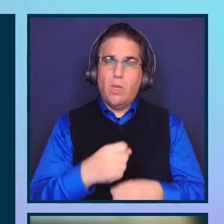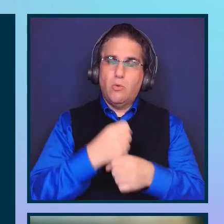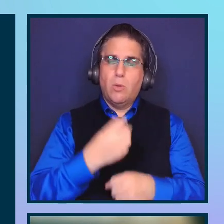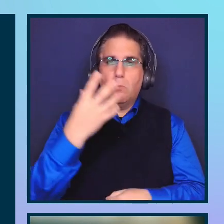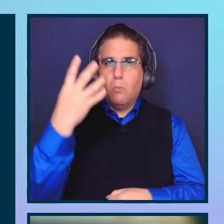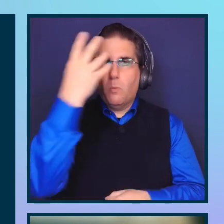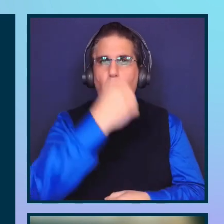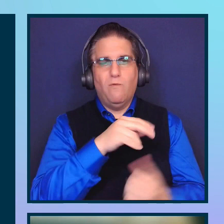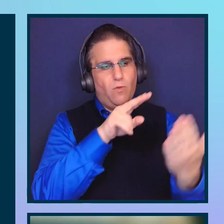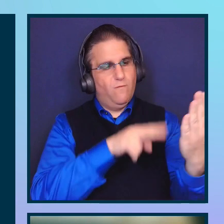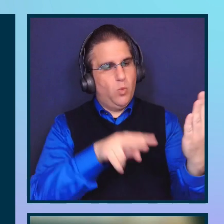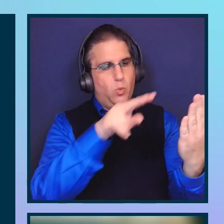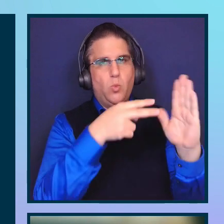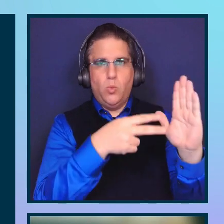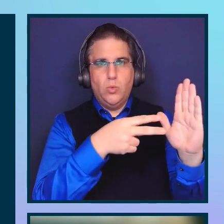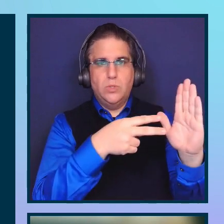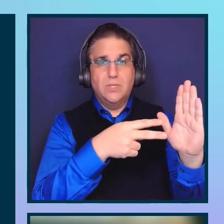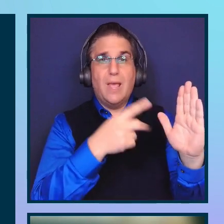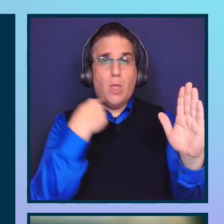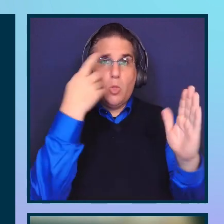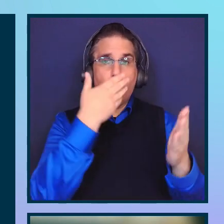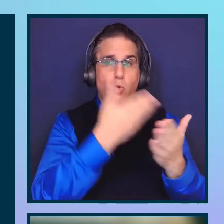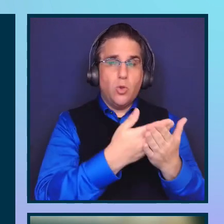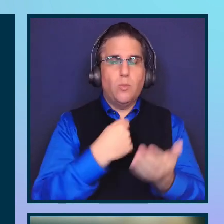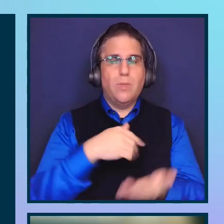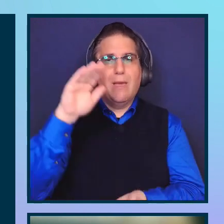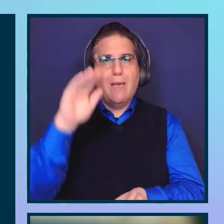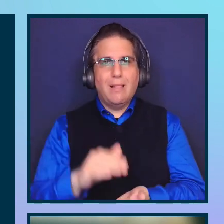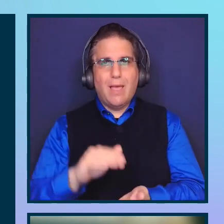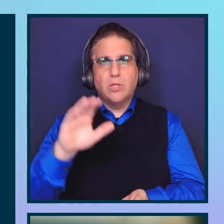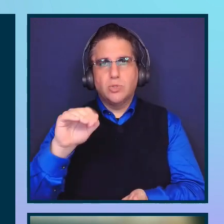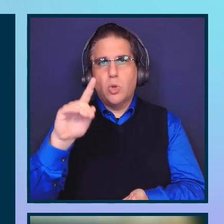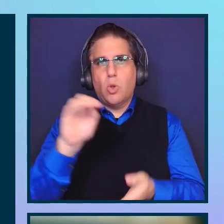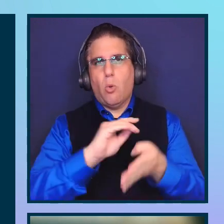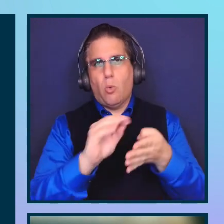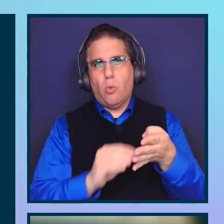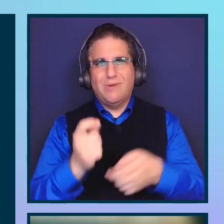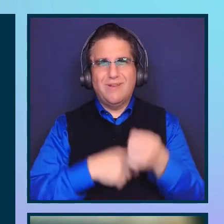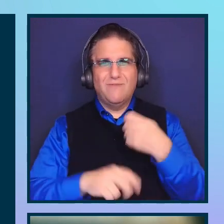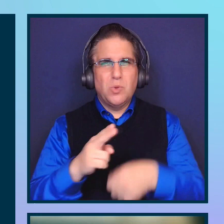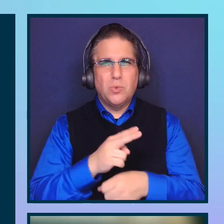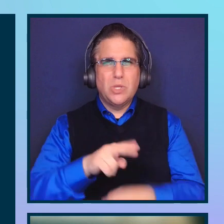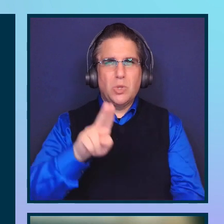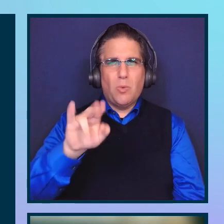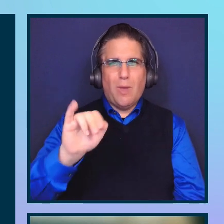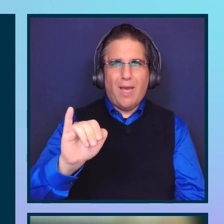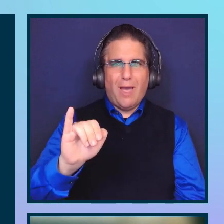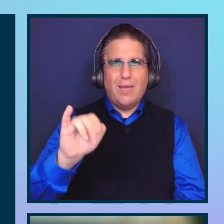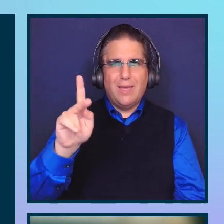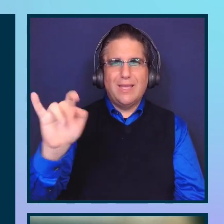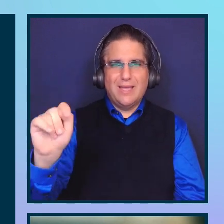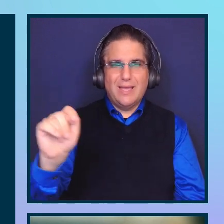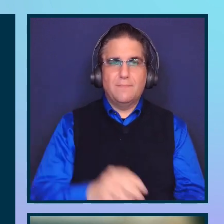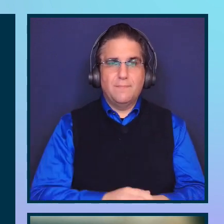great with a lot less code than if you were using UIKit. The code for Swiftui